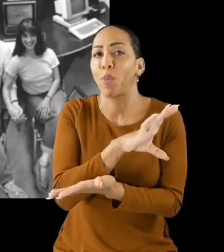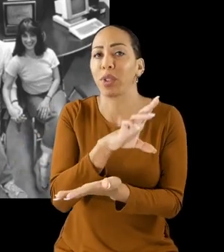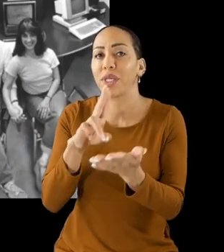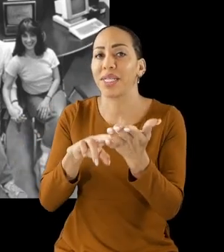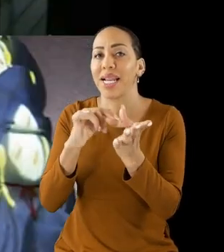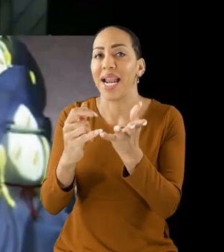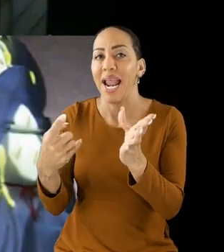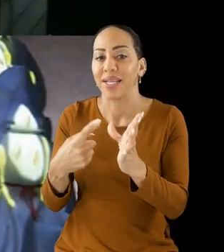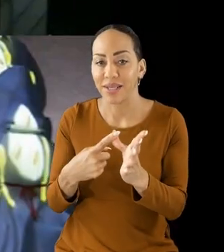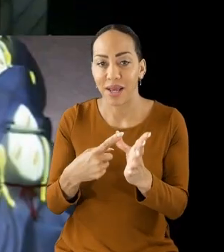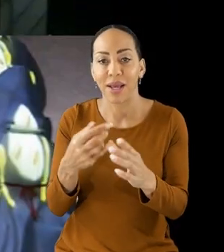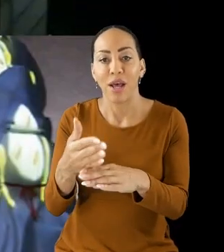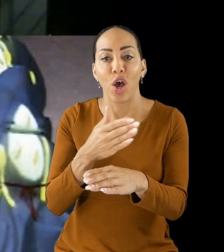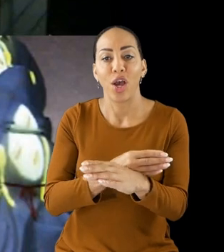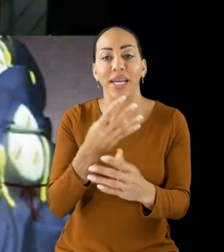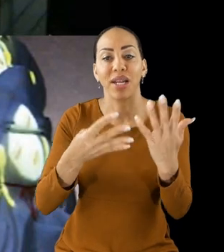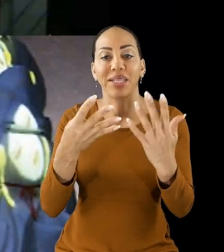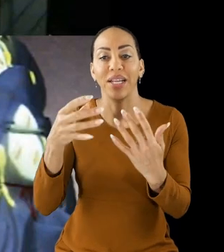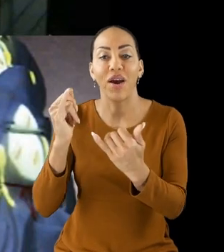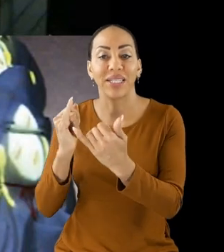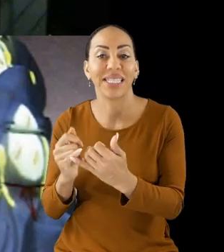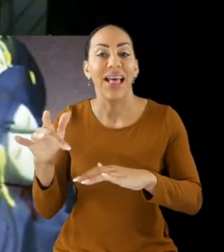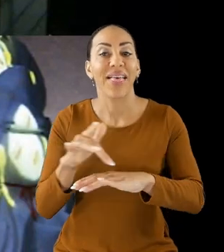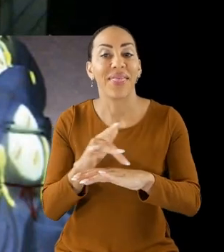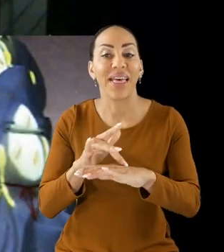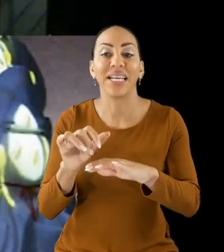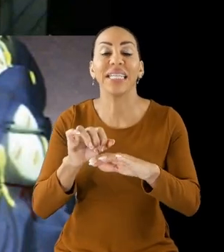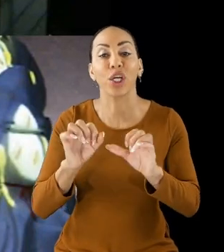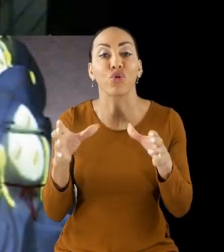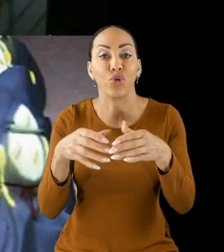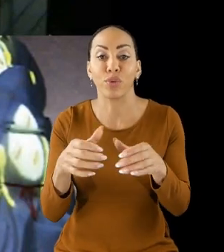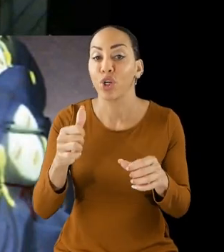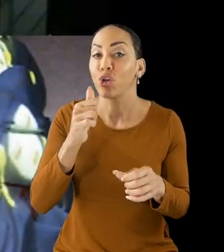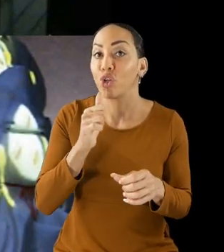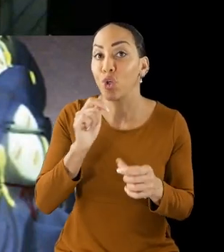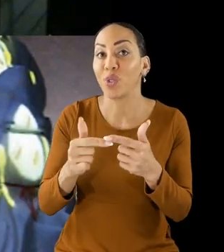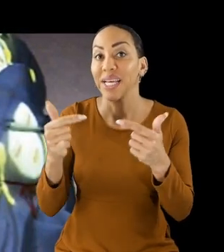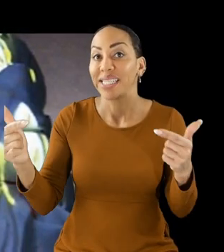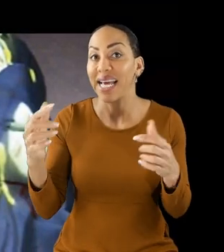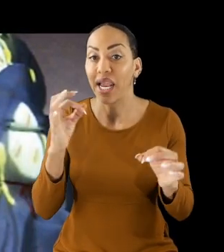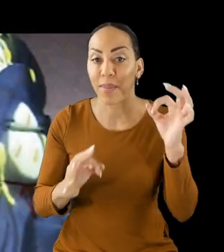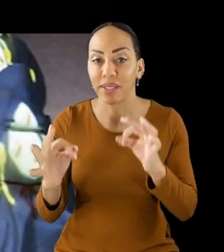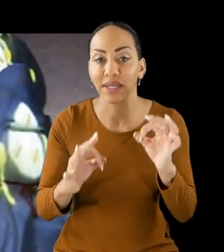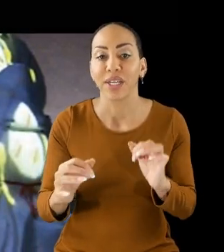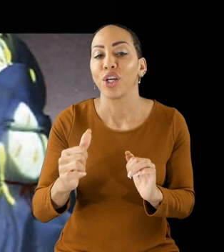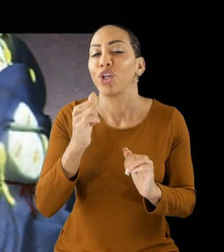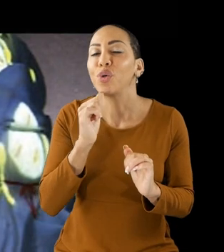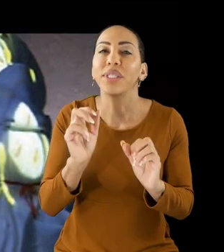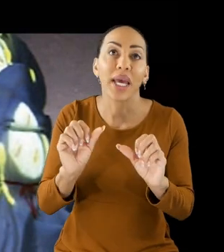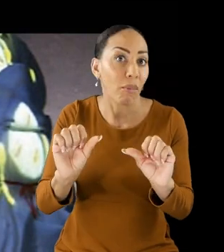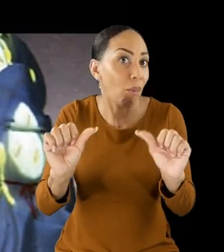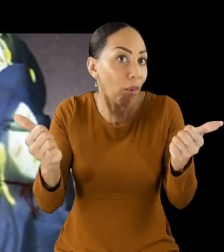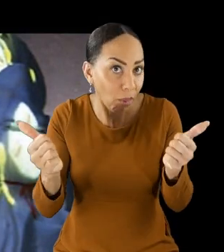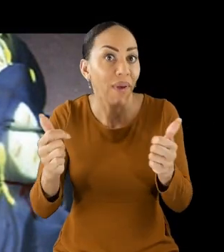NASA. From the early 1990s, theater groups also began to use telematics, using quite